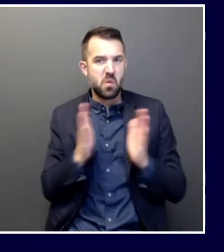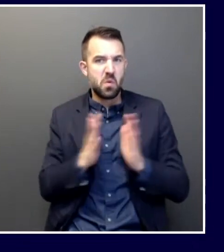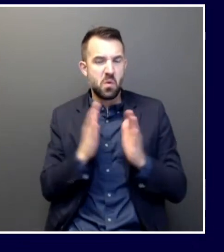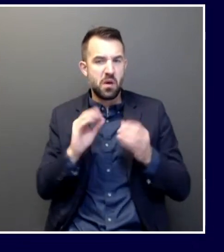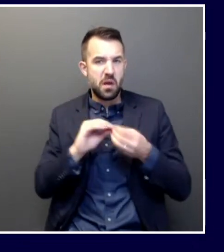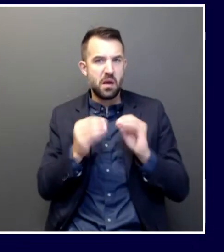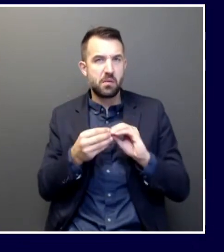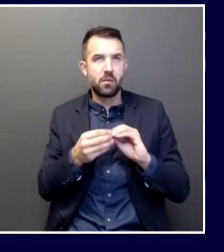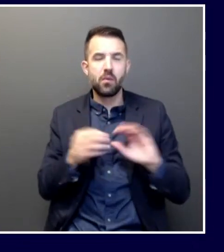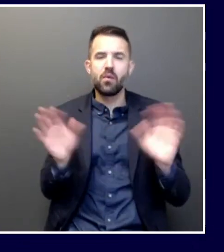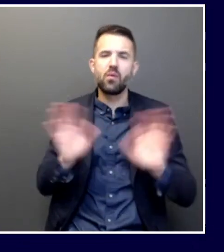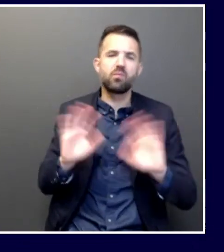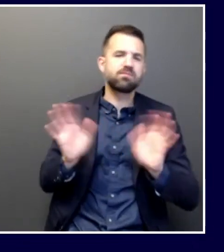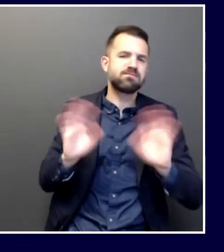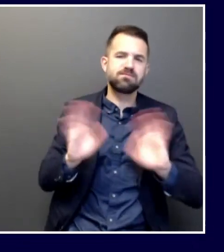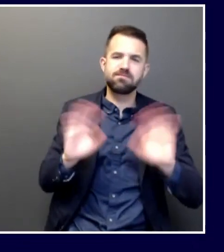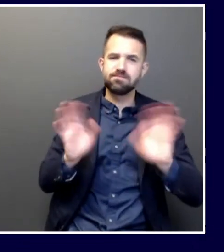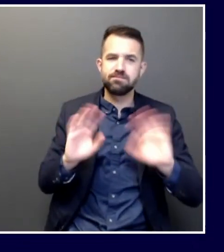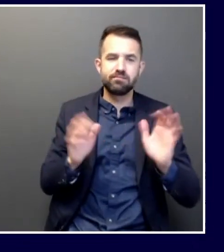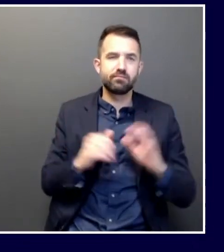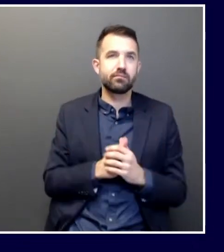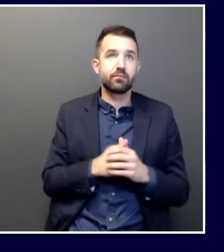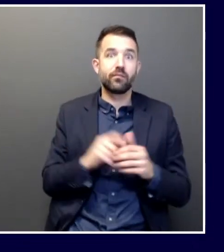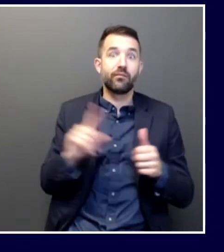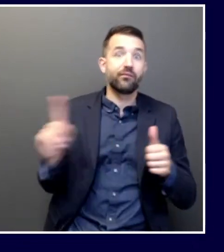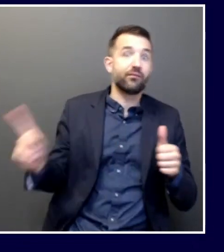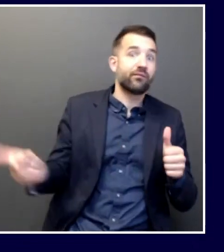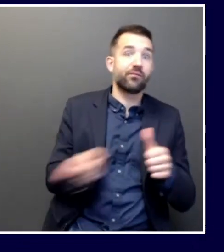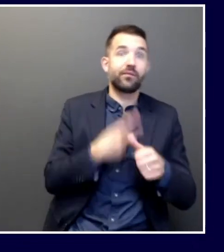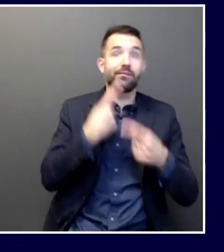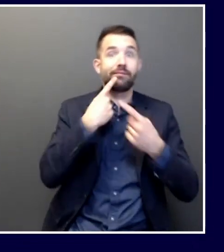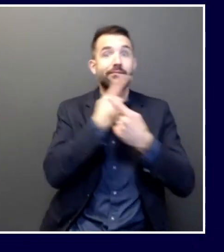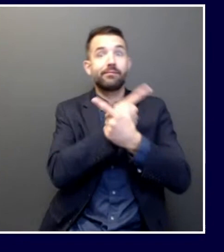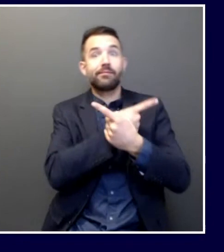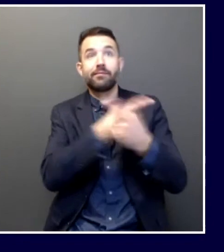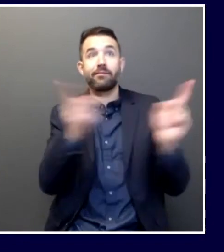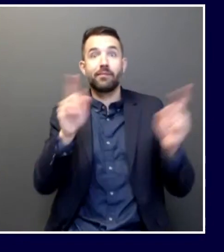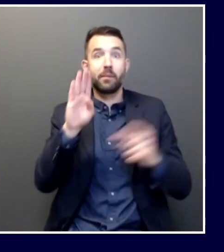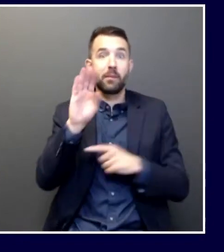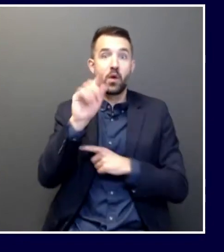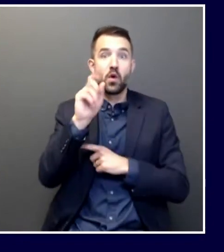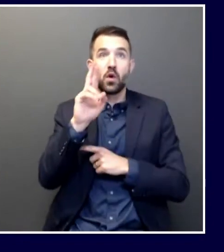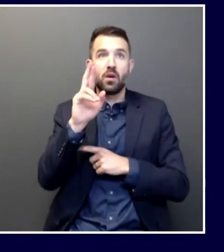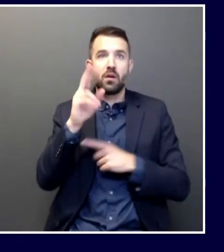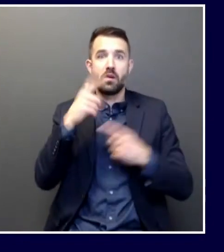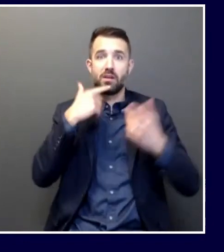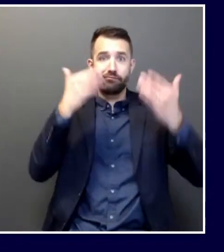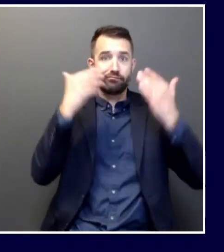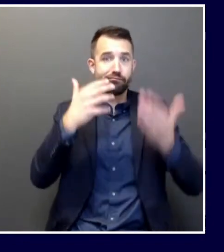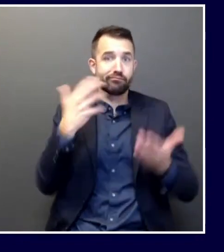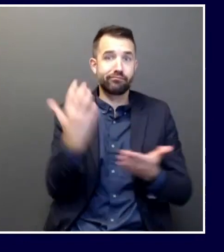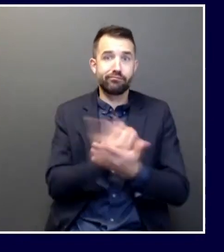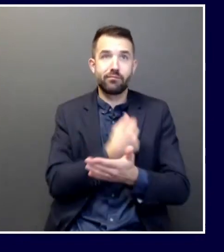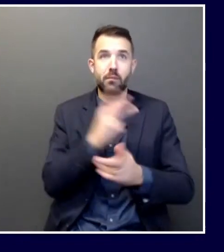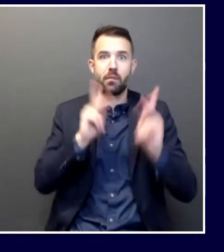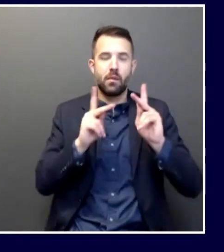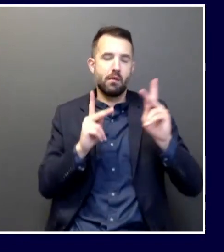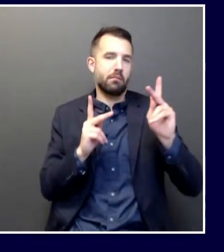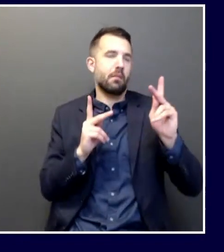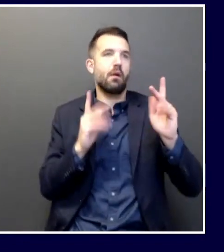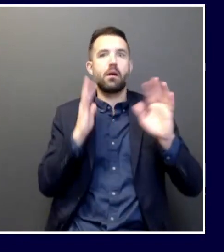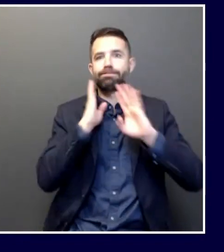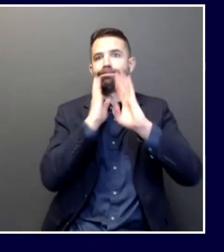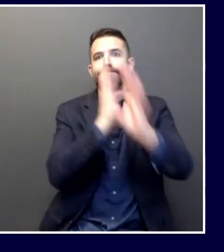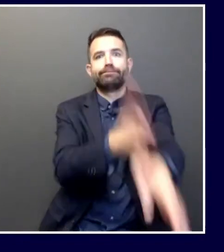earlier when boosters had first been announced, authorized, rolled out, that they were comprising a pretty big part of the pie. At one